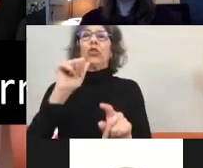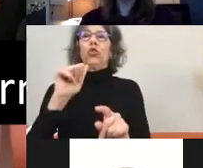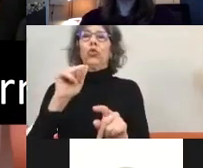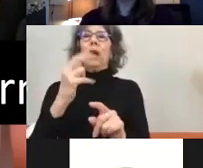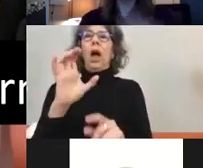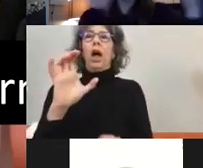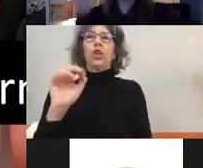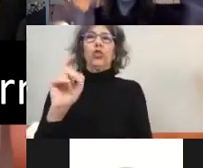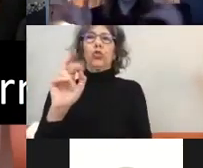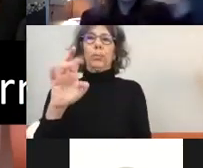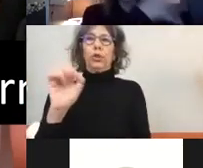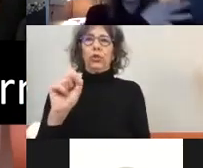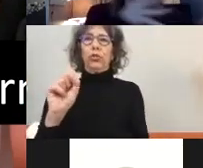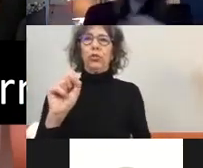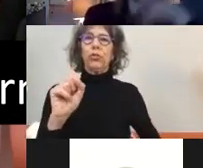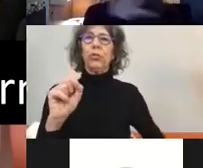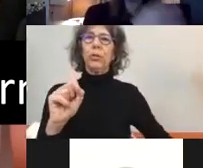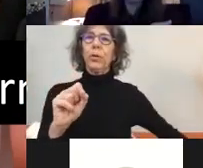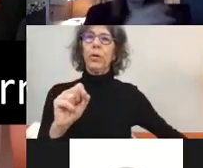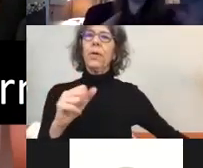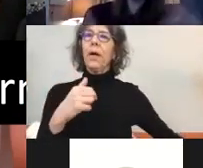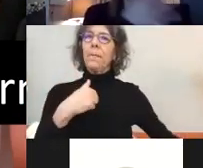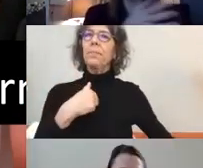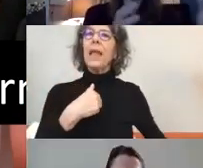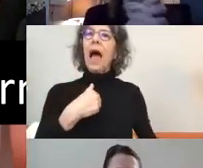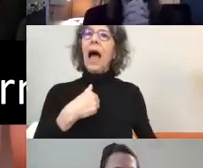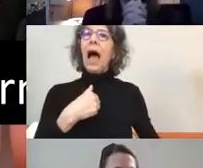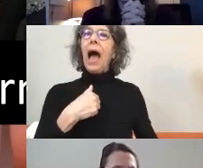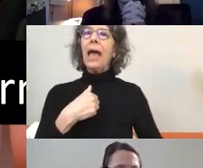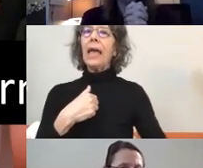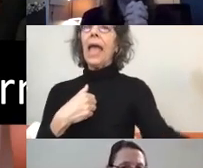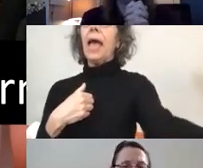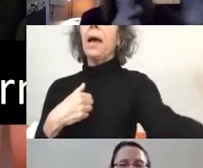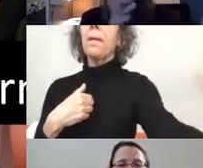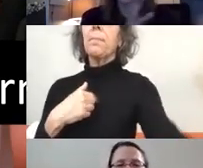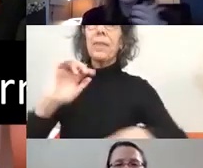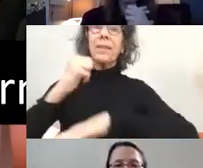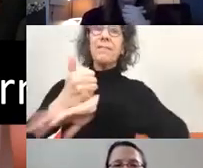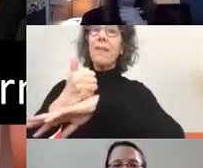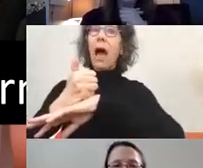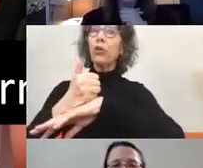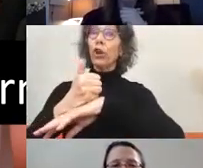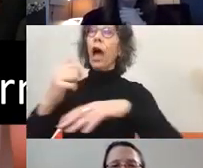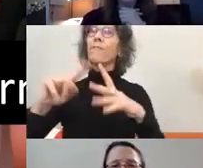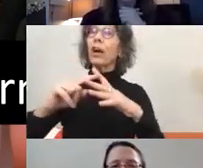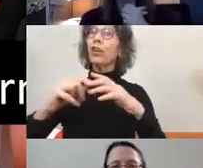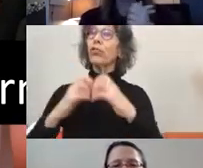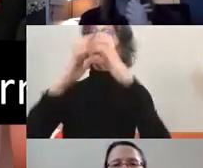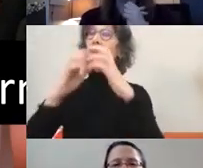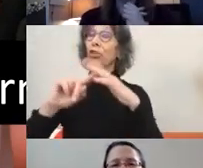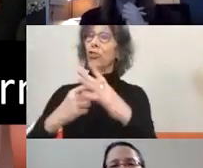work, I am founder or co-founder in a startup that actually commercializing the device, and